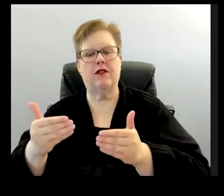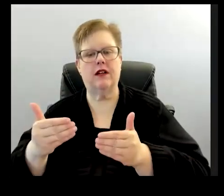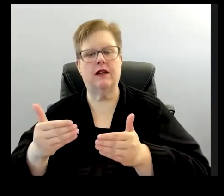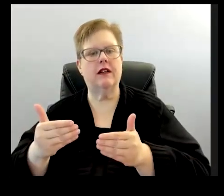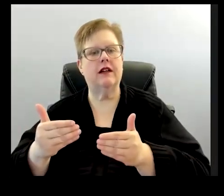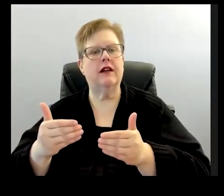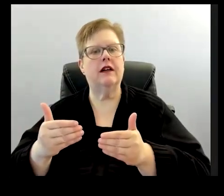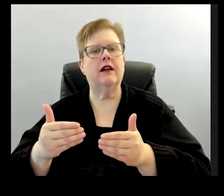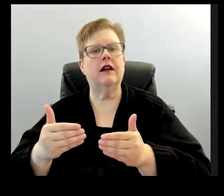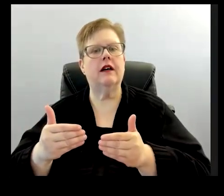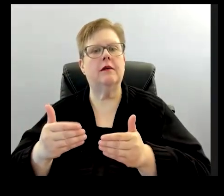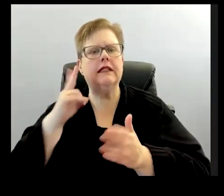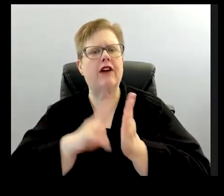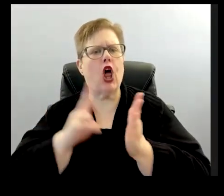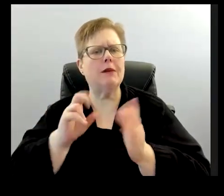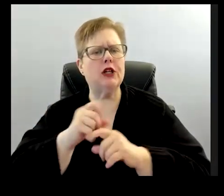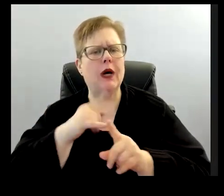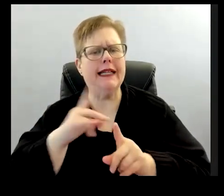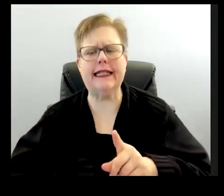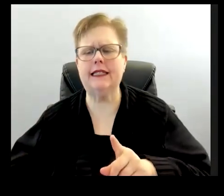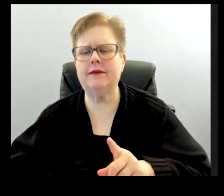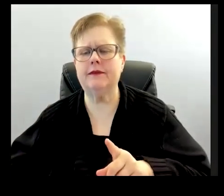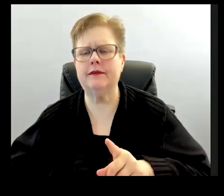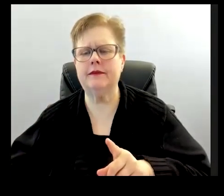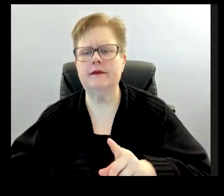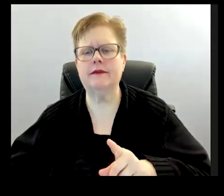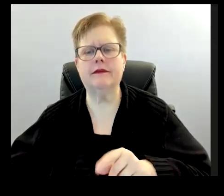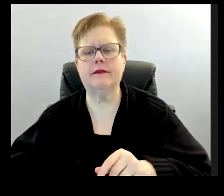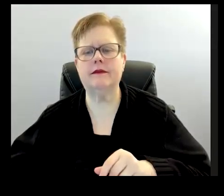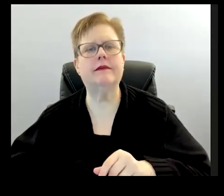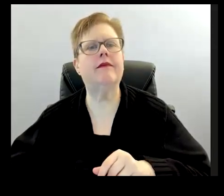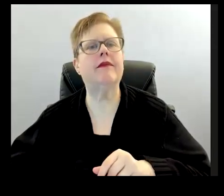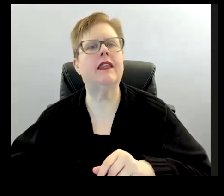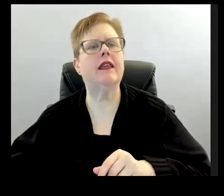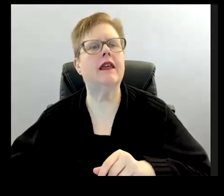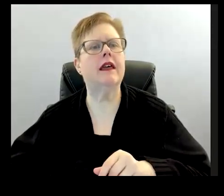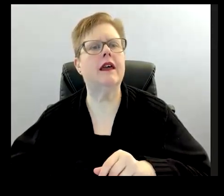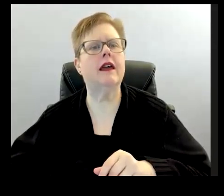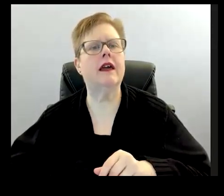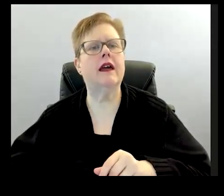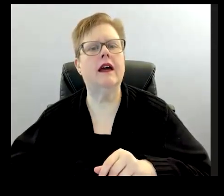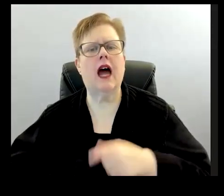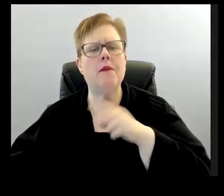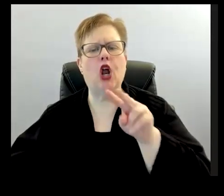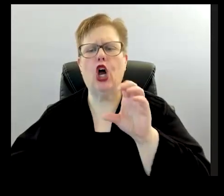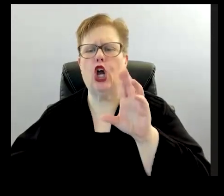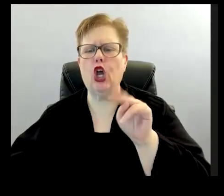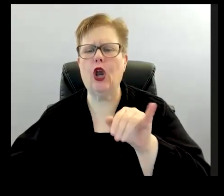I might have logged out of it. Let me make sure that I did. Did. All right, I'm going to go to CUNY Arts.